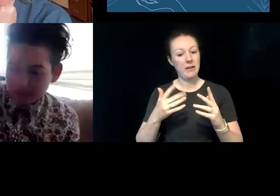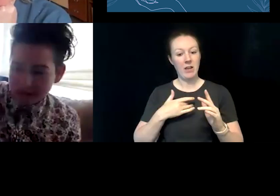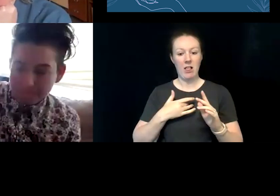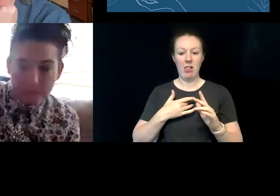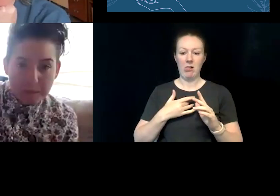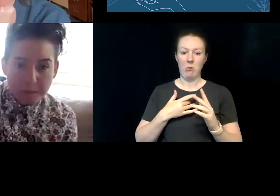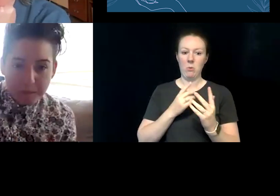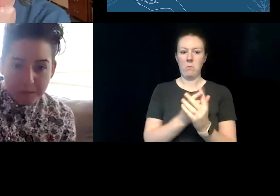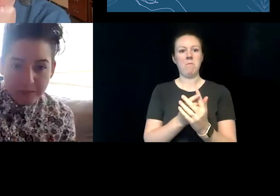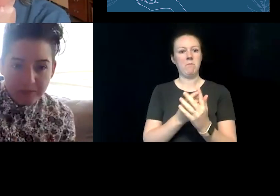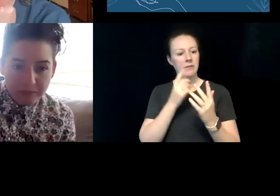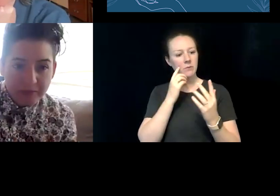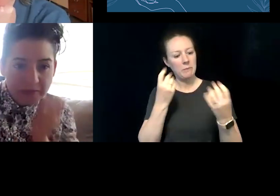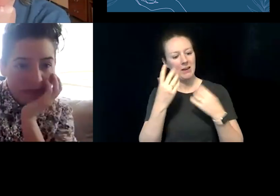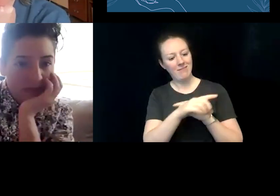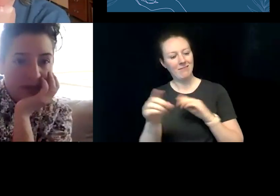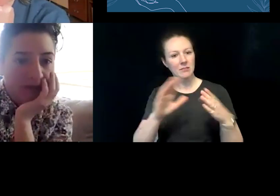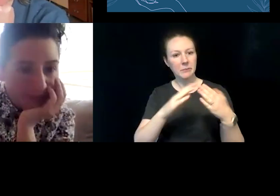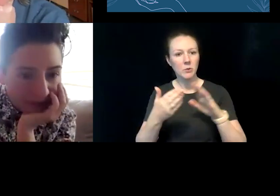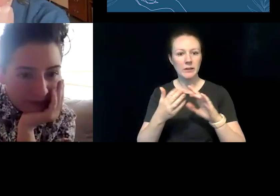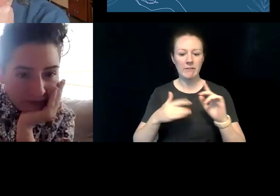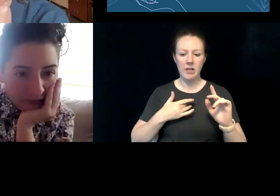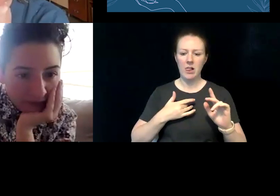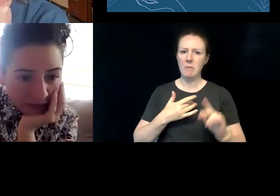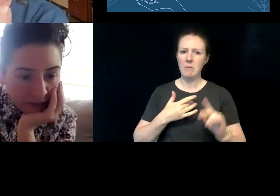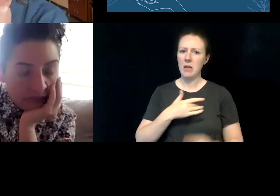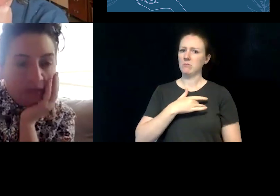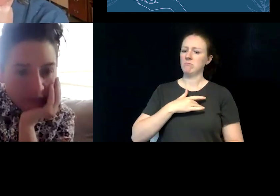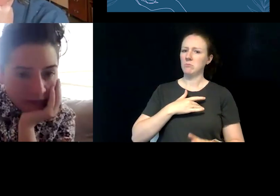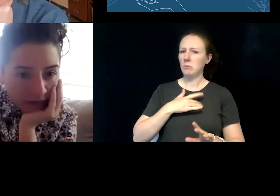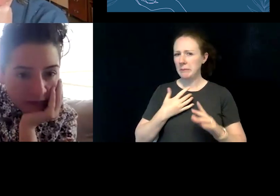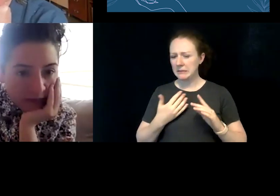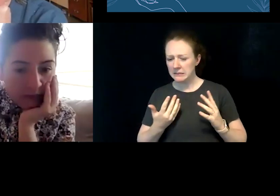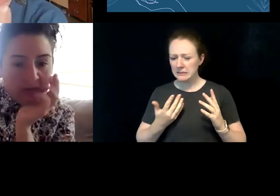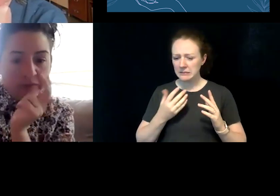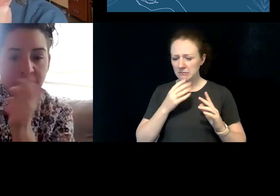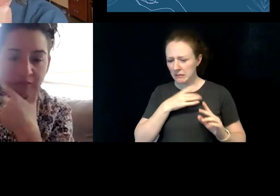most joyful process that I can recall having, especially as a leader.